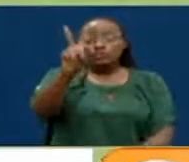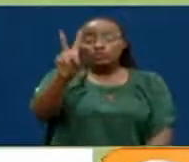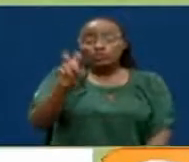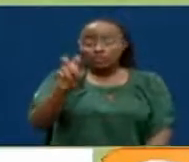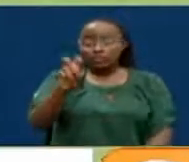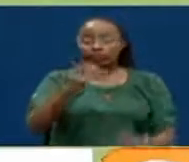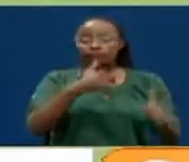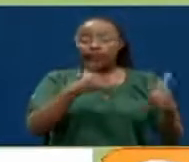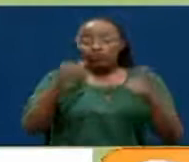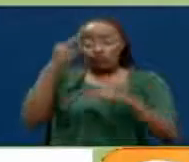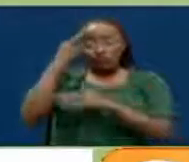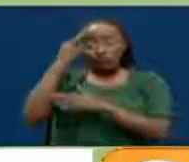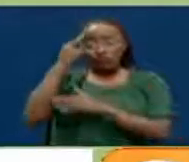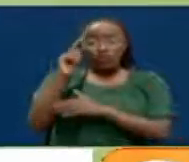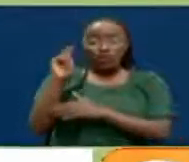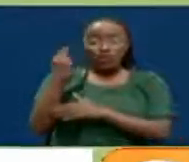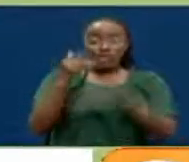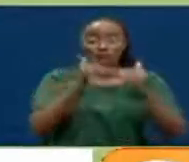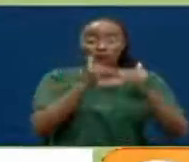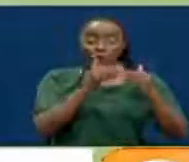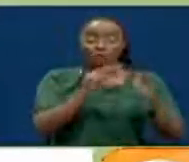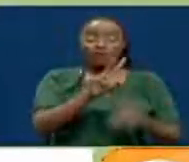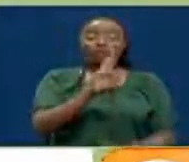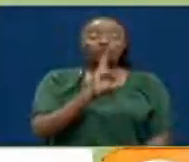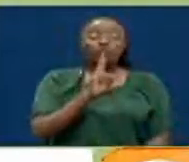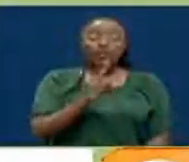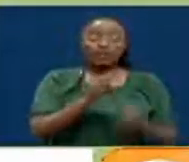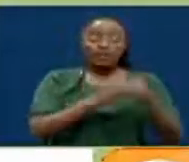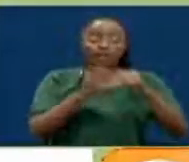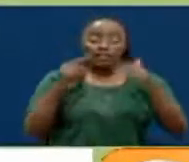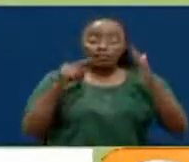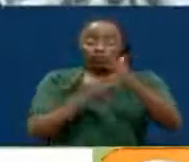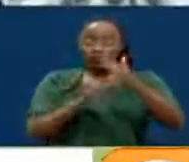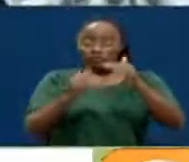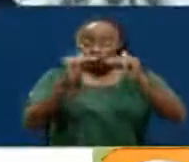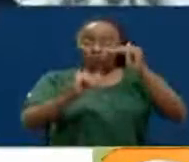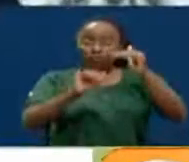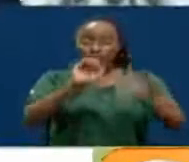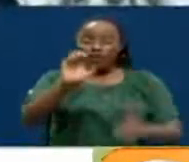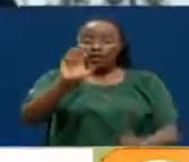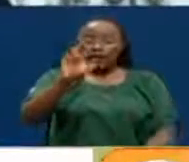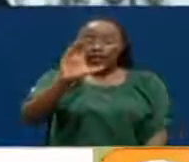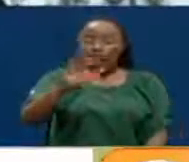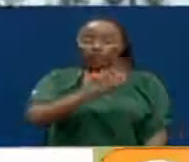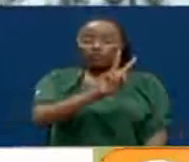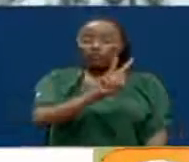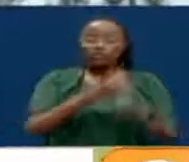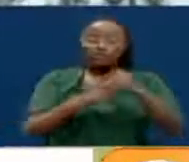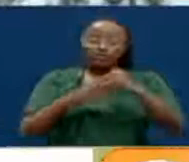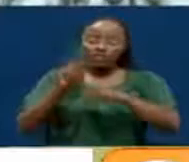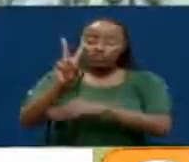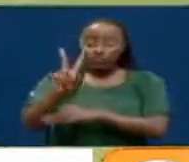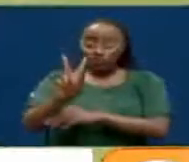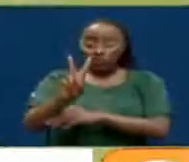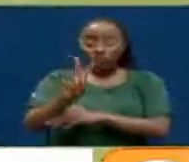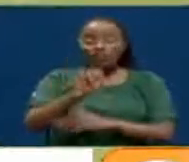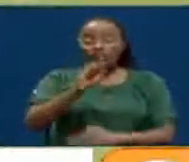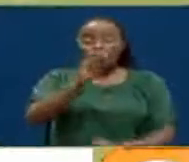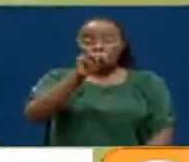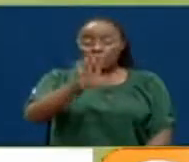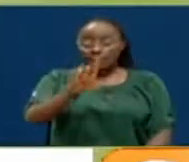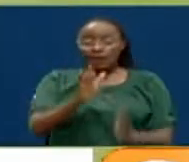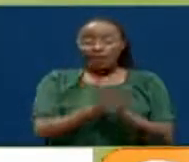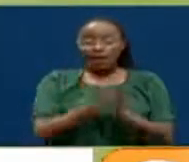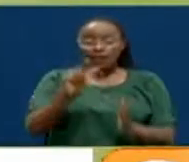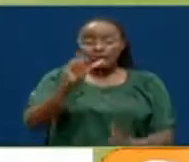Kenya Open standings on 290.6 points, followed by Eric Okoh on 272.3, Simon Gigge, and